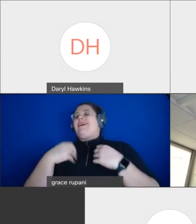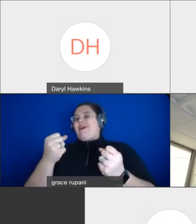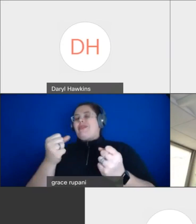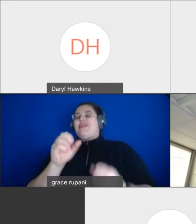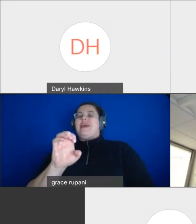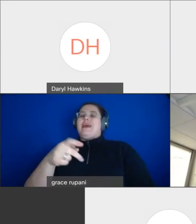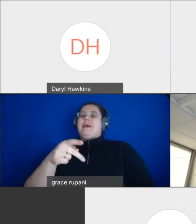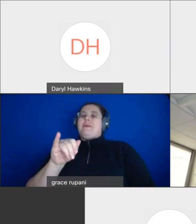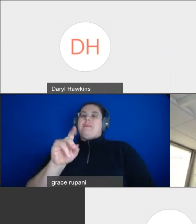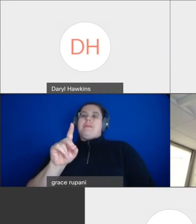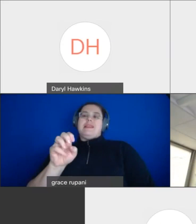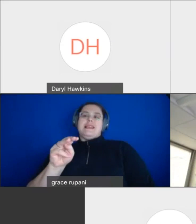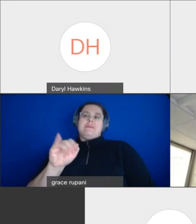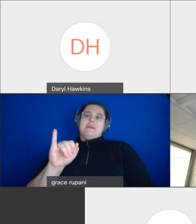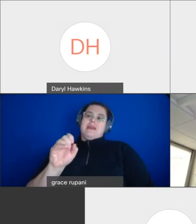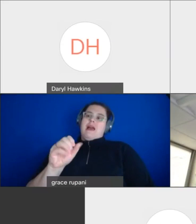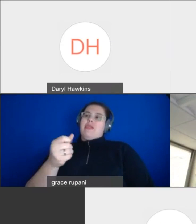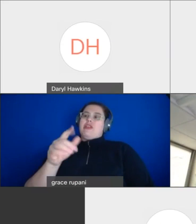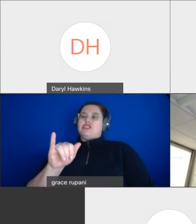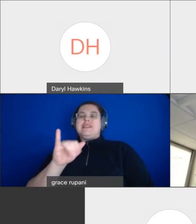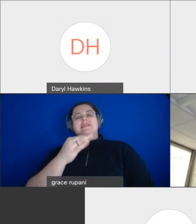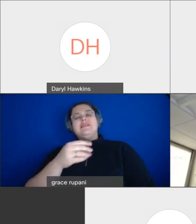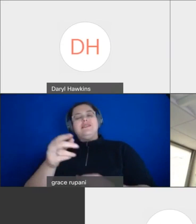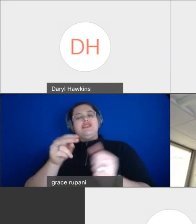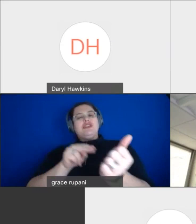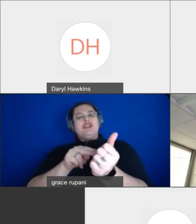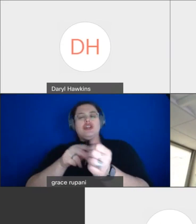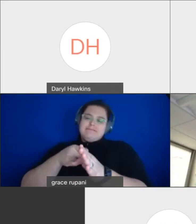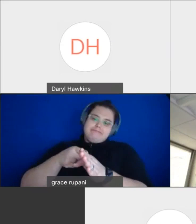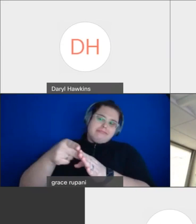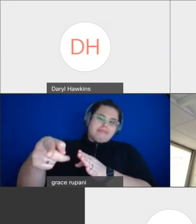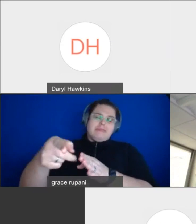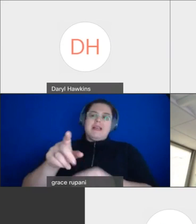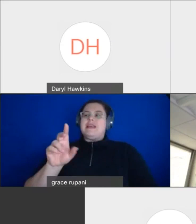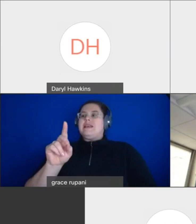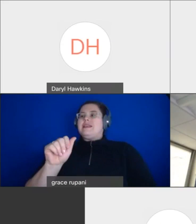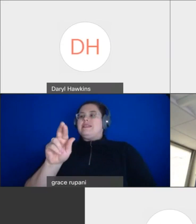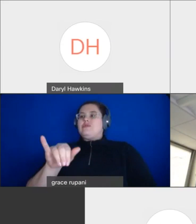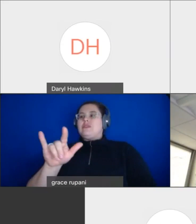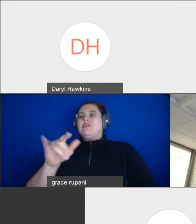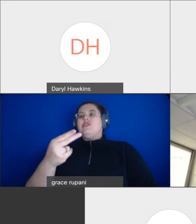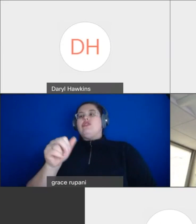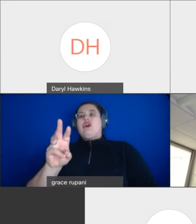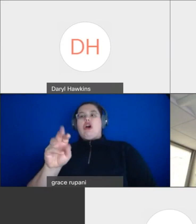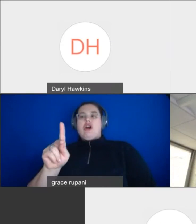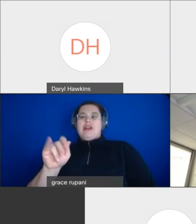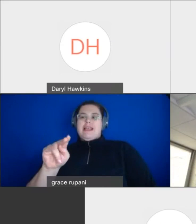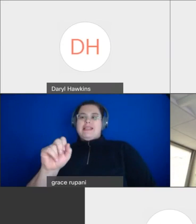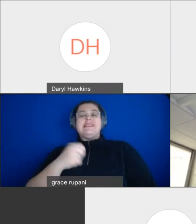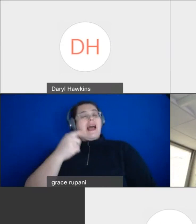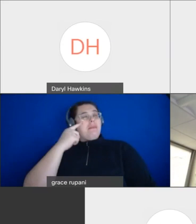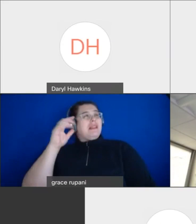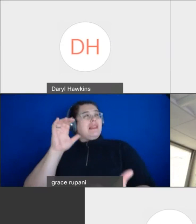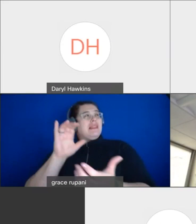epidemiology specialist nurse Daryl Hawkins, who I believe there were 300 in attendance